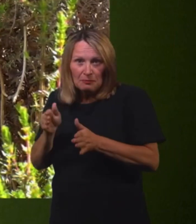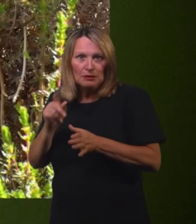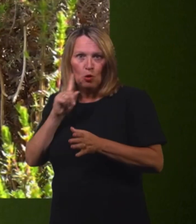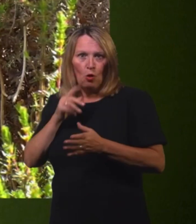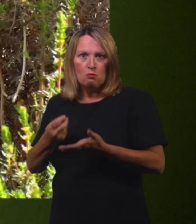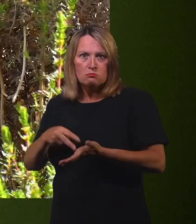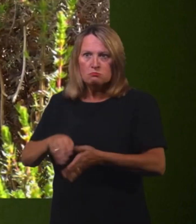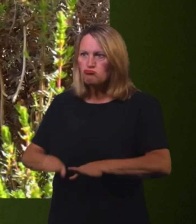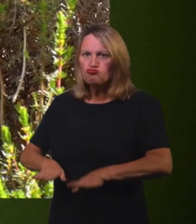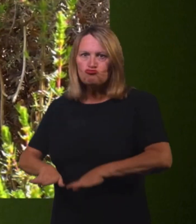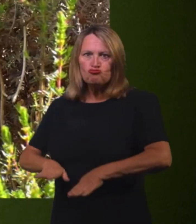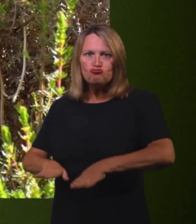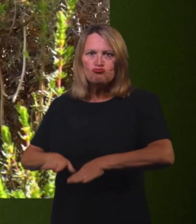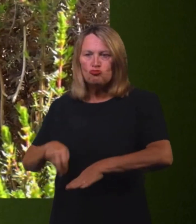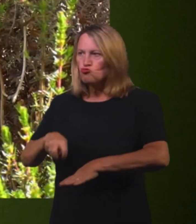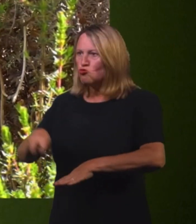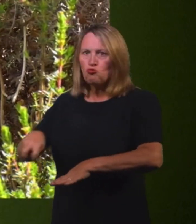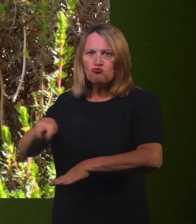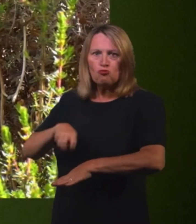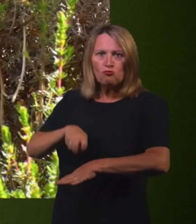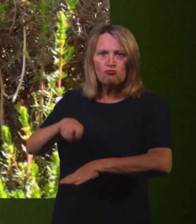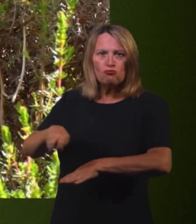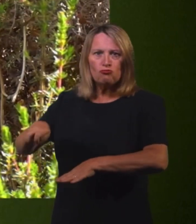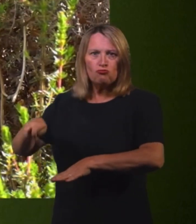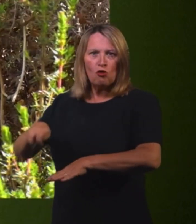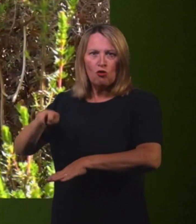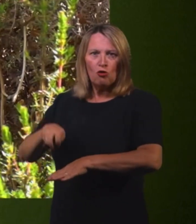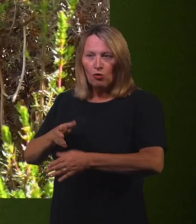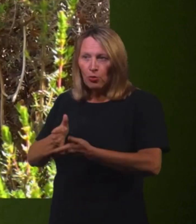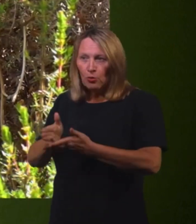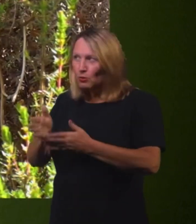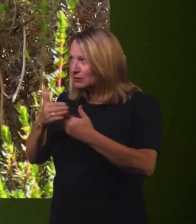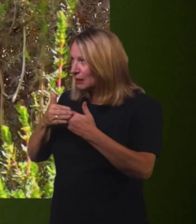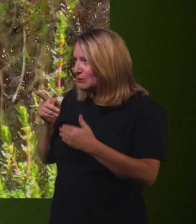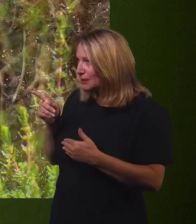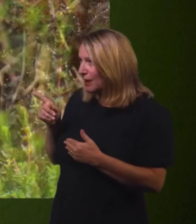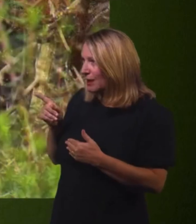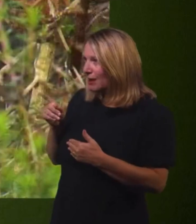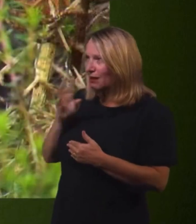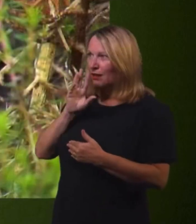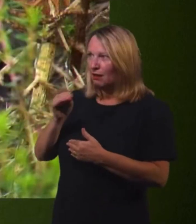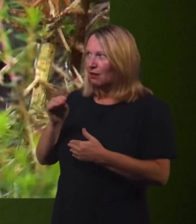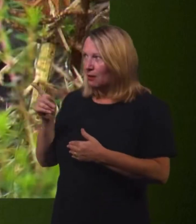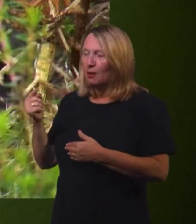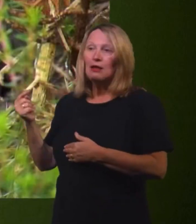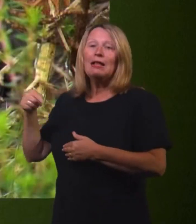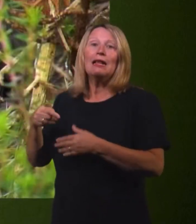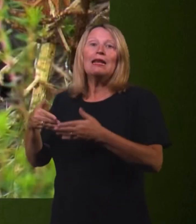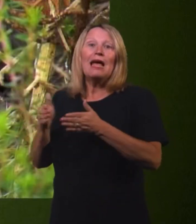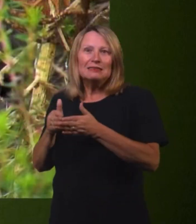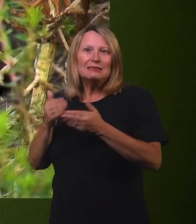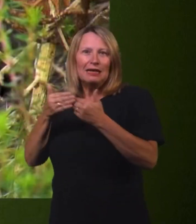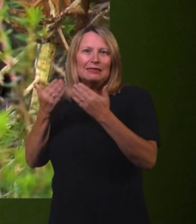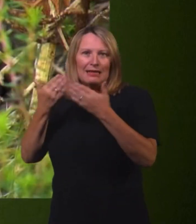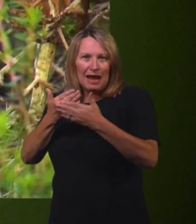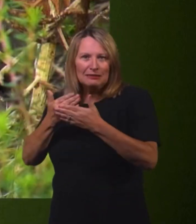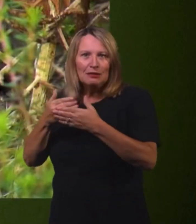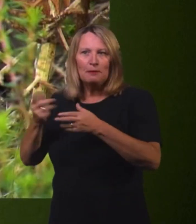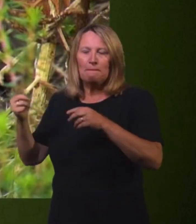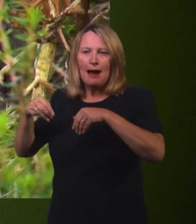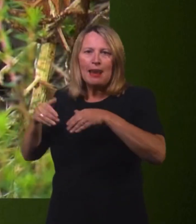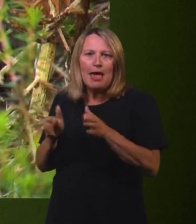to hop in and out of the nest throughout the course of Saturday. I have to say they were all back in the nest overnight Saturday